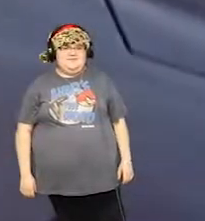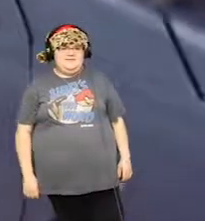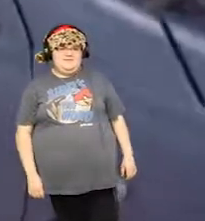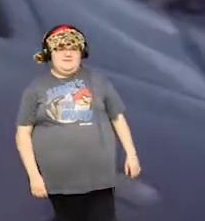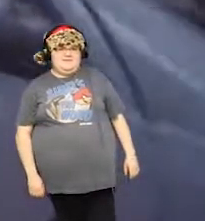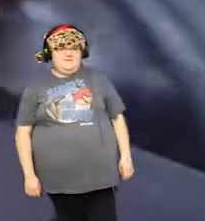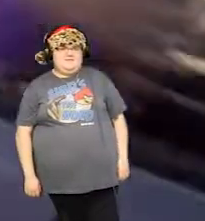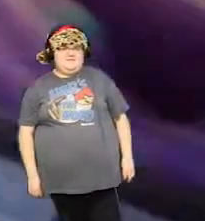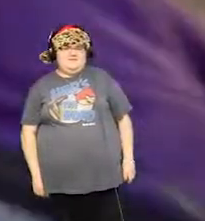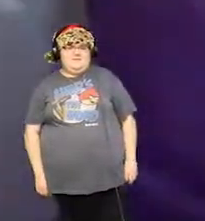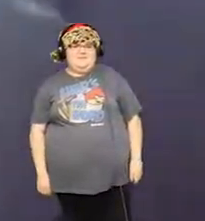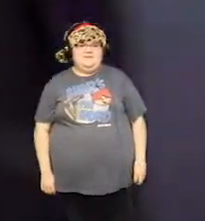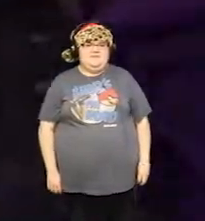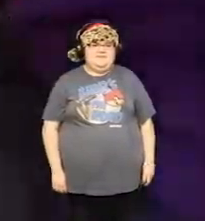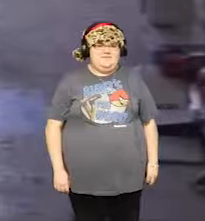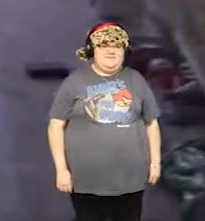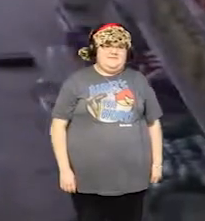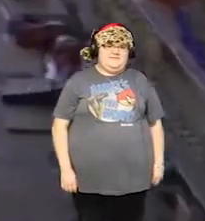computer.